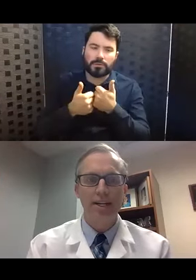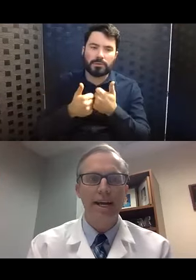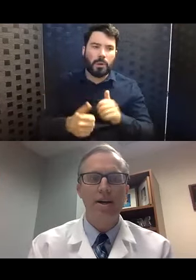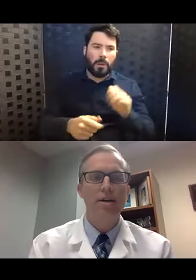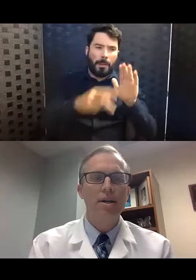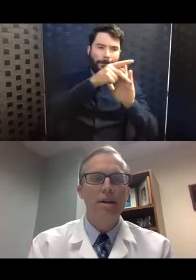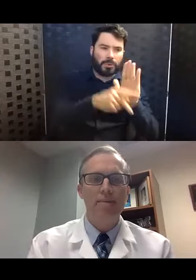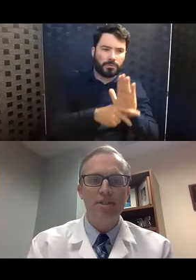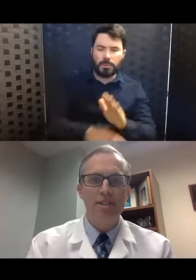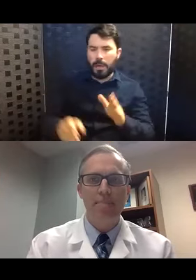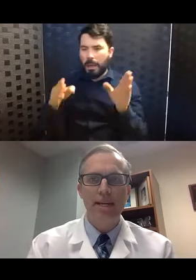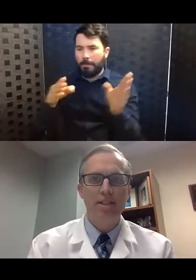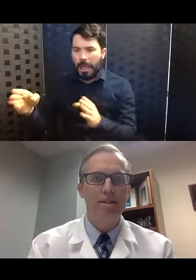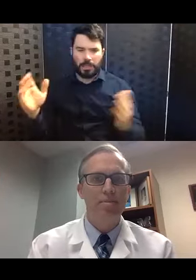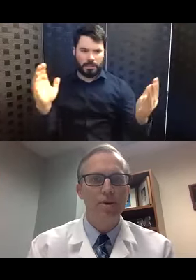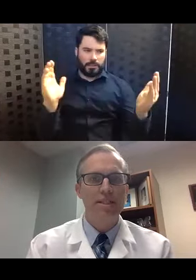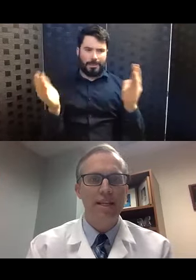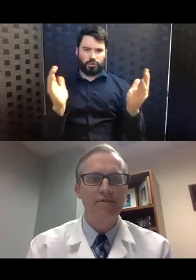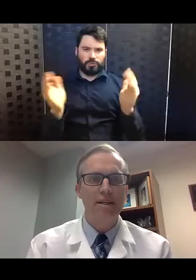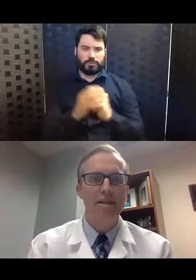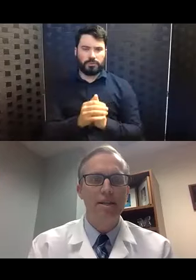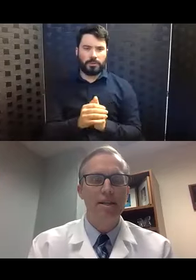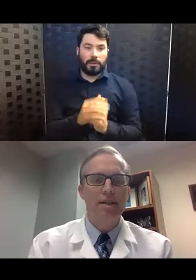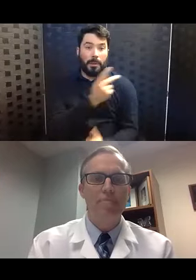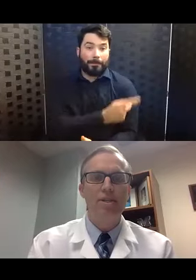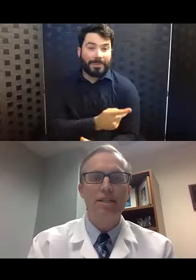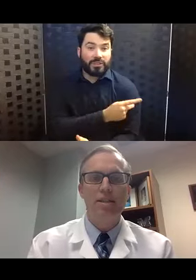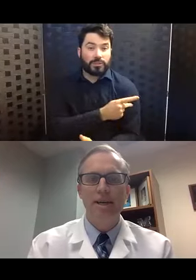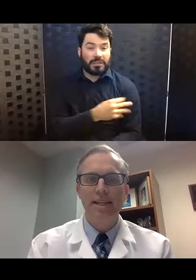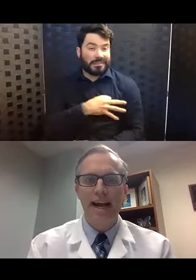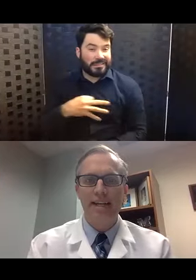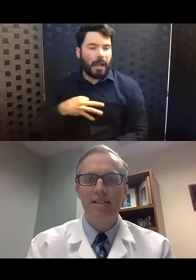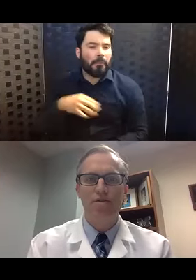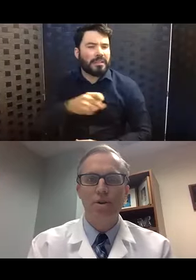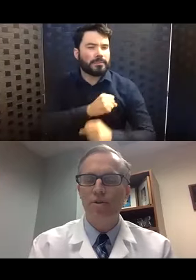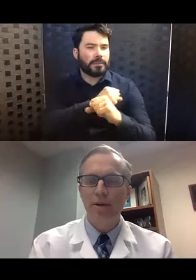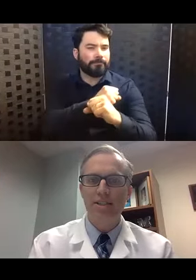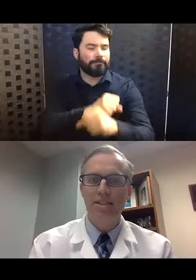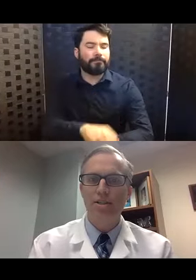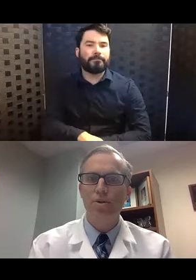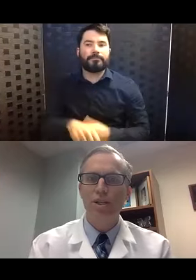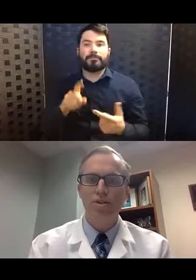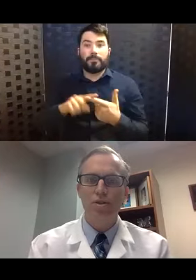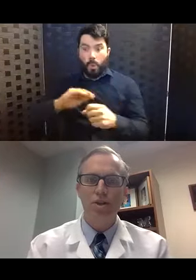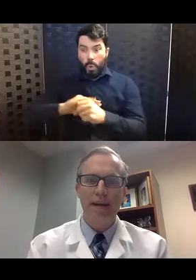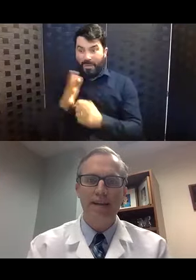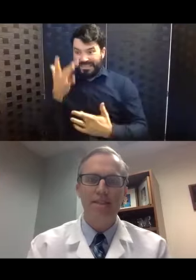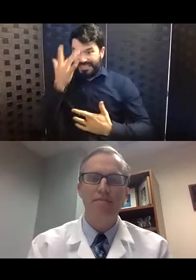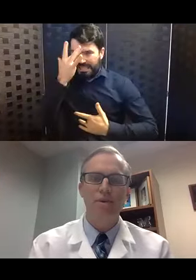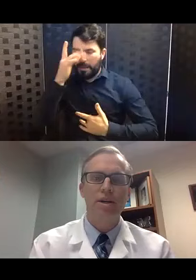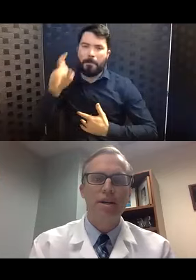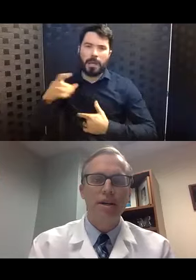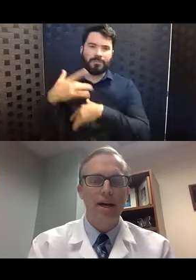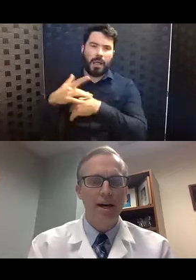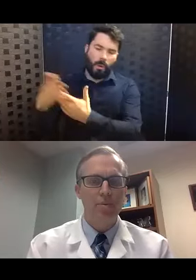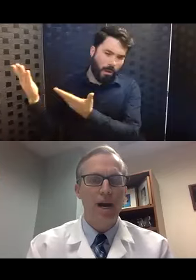important. And again, our emphasis on patient and employee safety, the ability to maintain access for COVID patients, including surge capacity